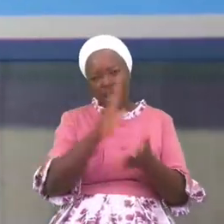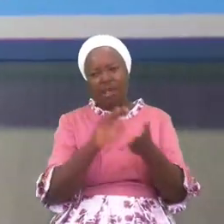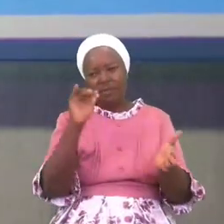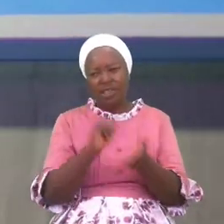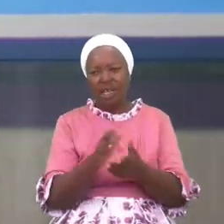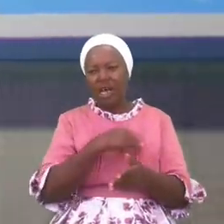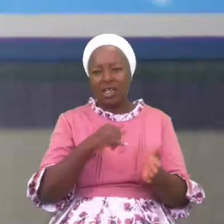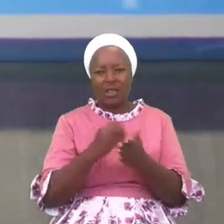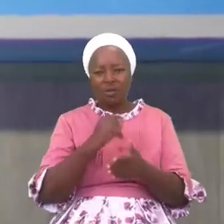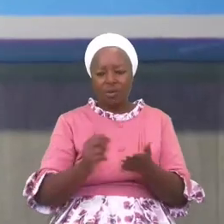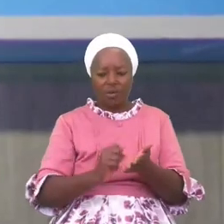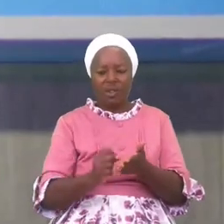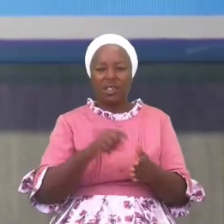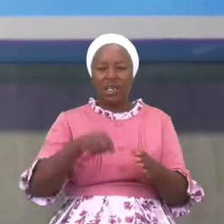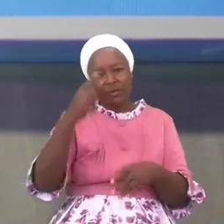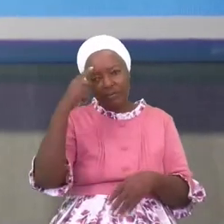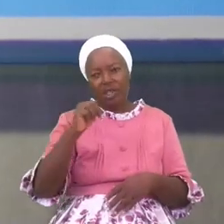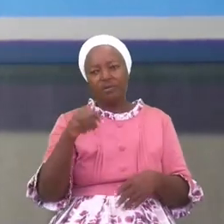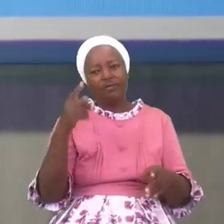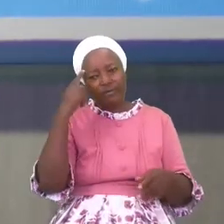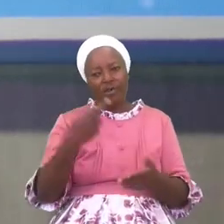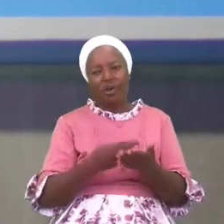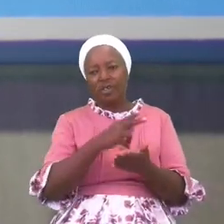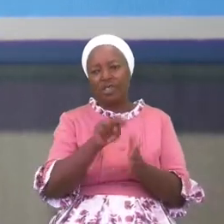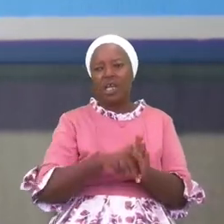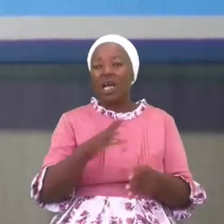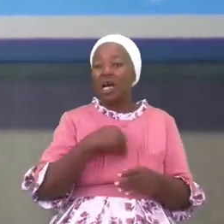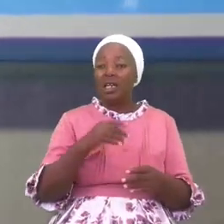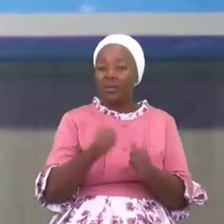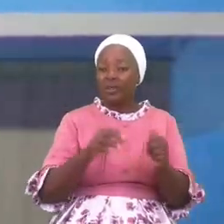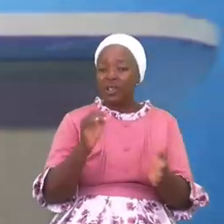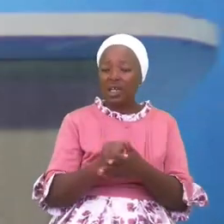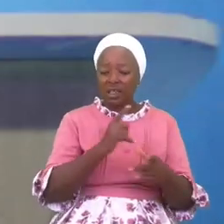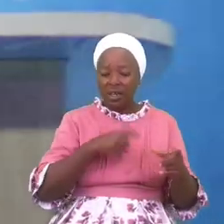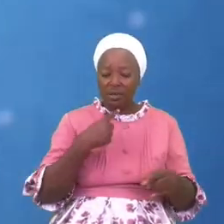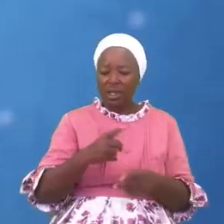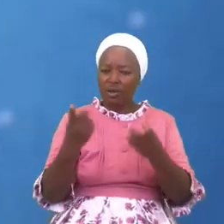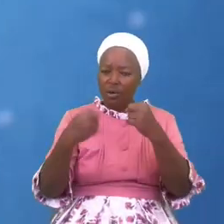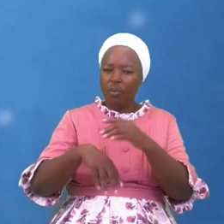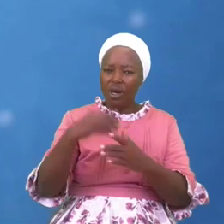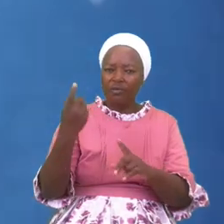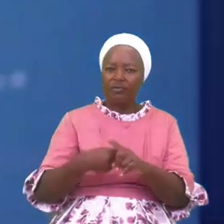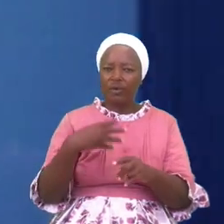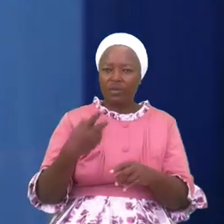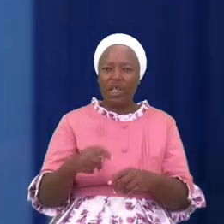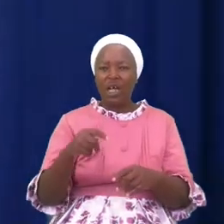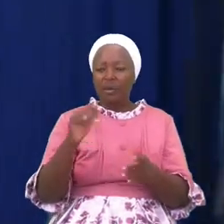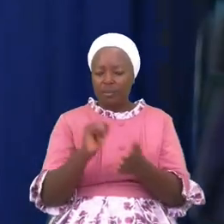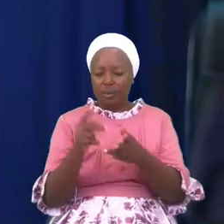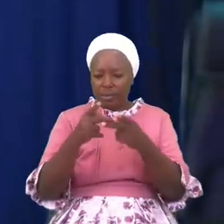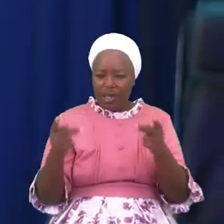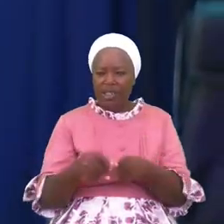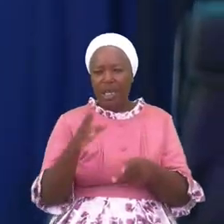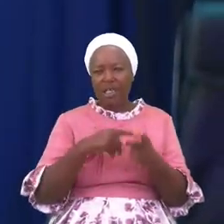Everything the Lord said, come out of the awe of the Chaldees, and come out from all the